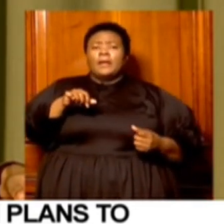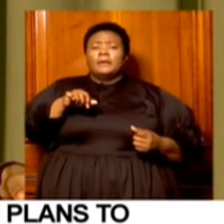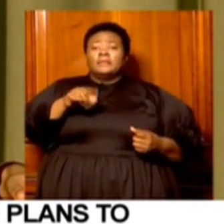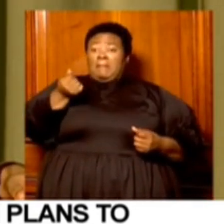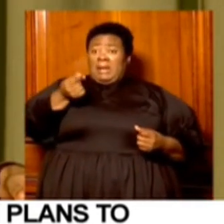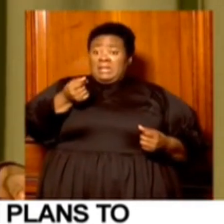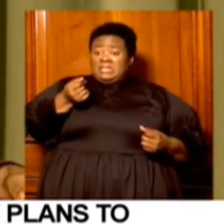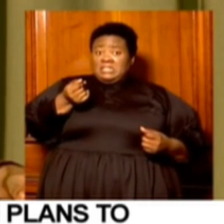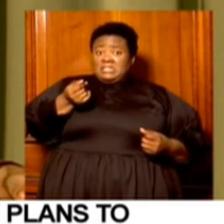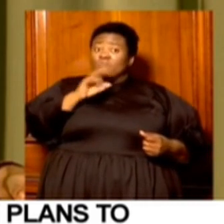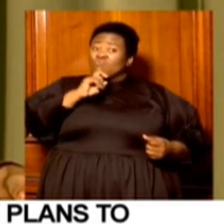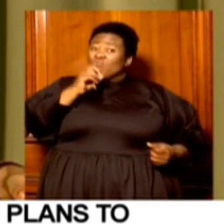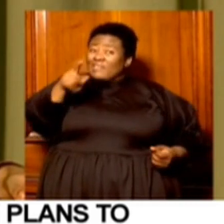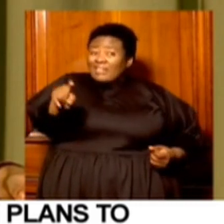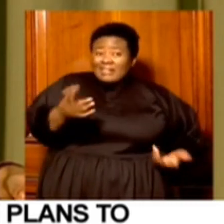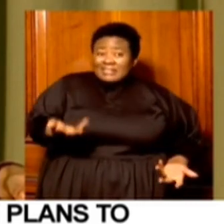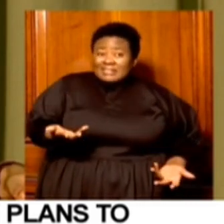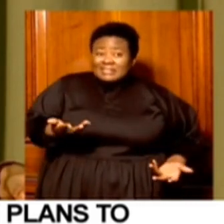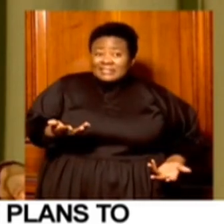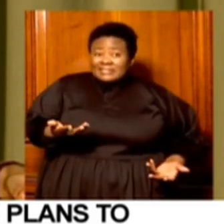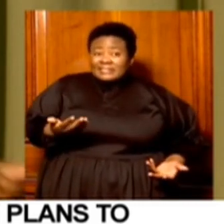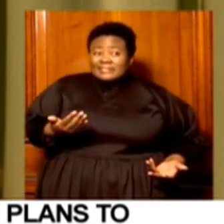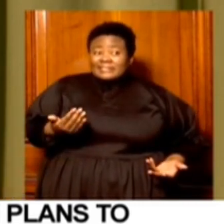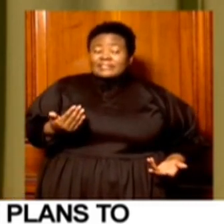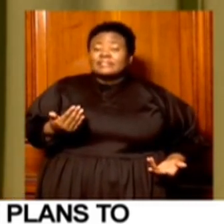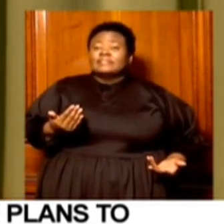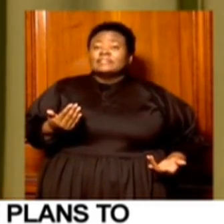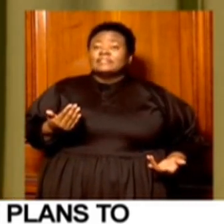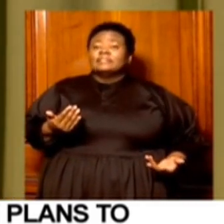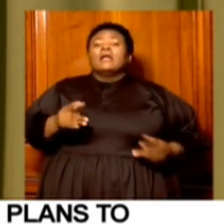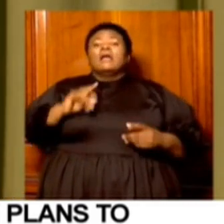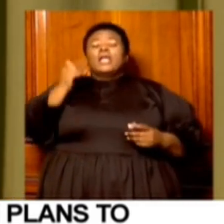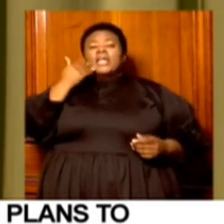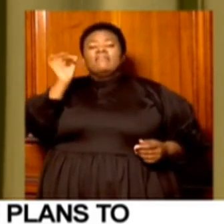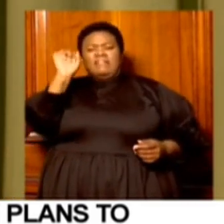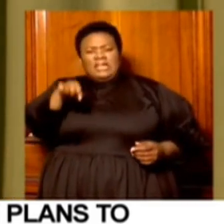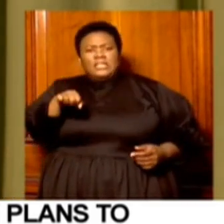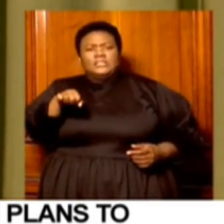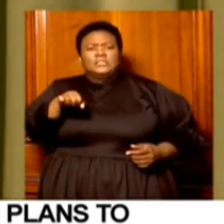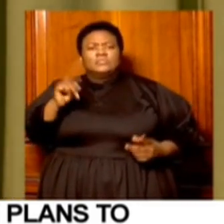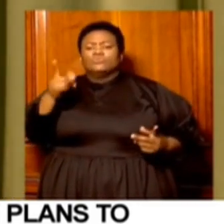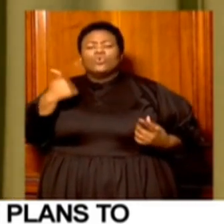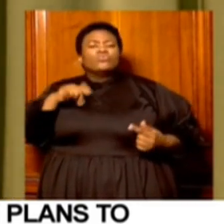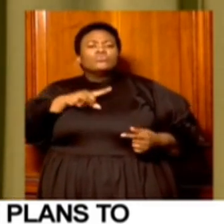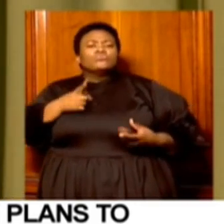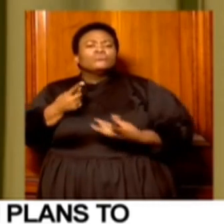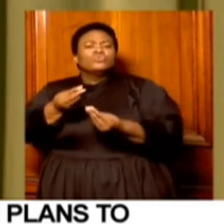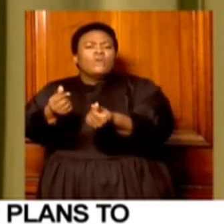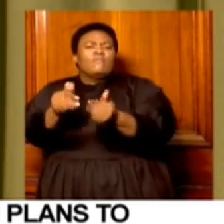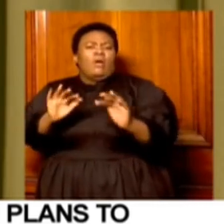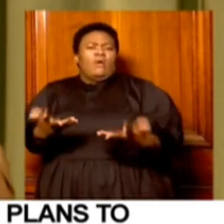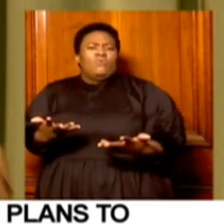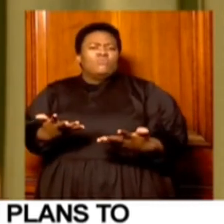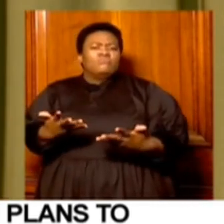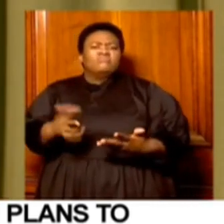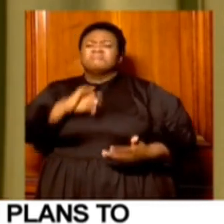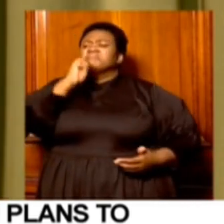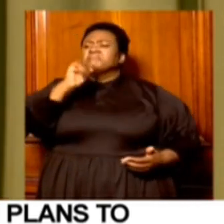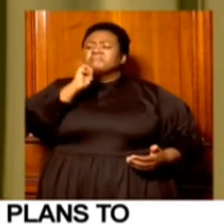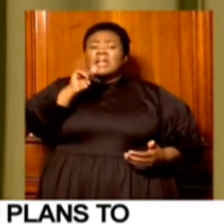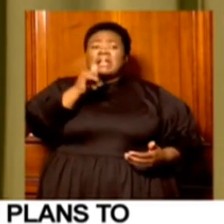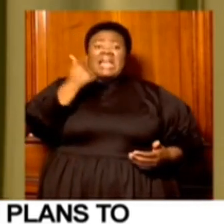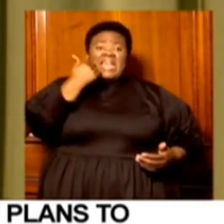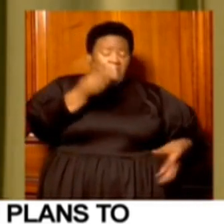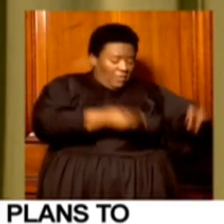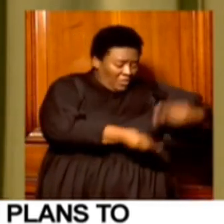there? And if it went there, how do we deal with that particular point? Anybody who's corrupt, where there is money, there is